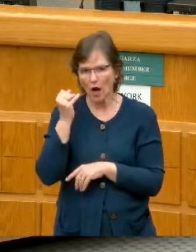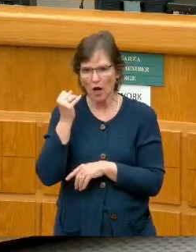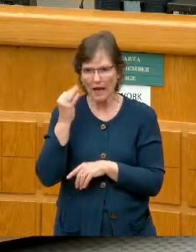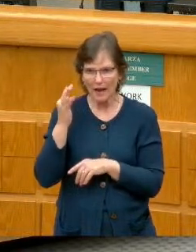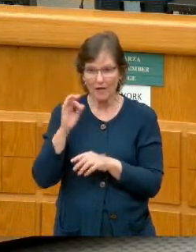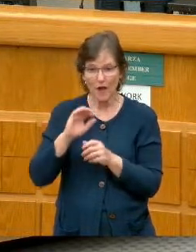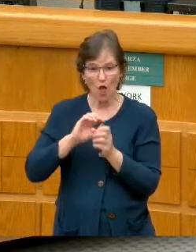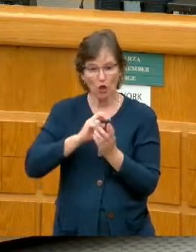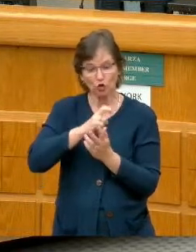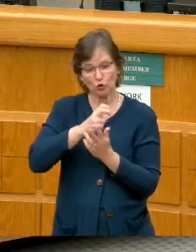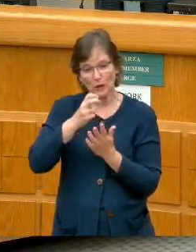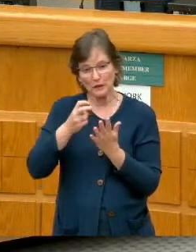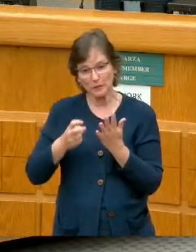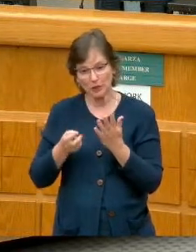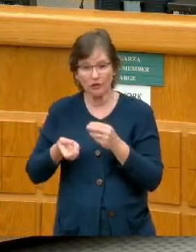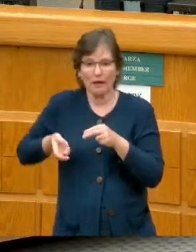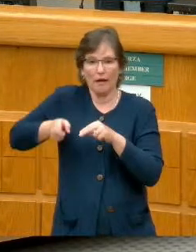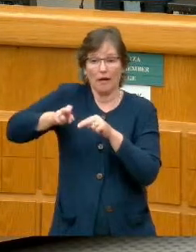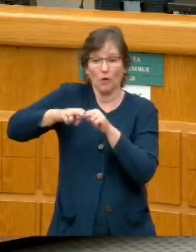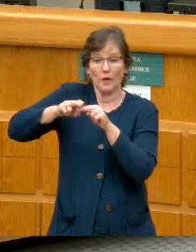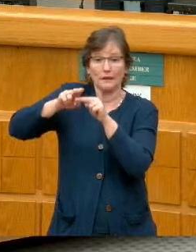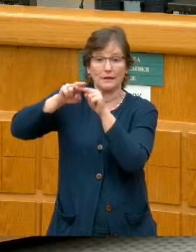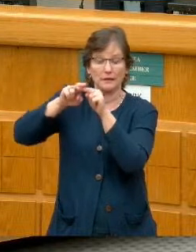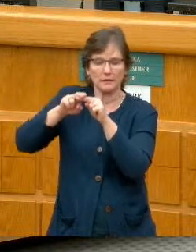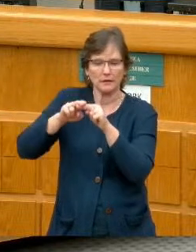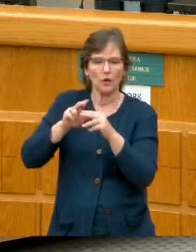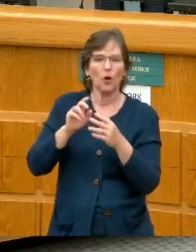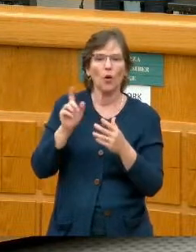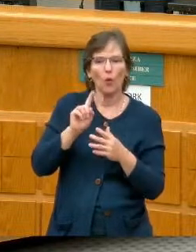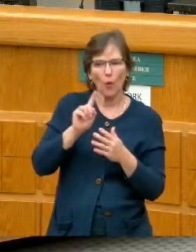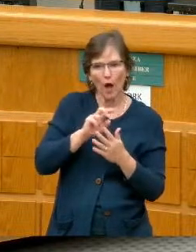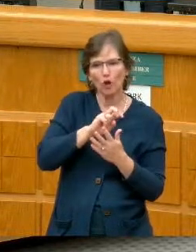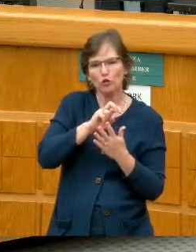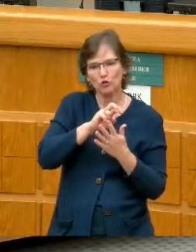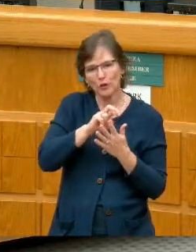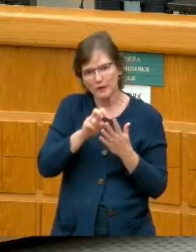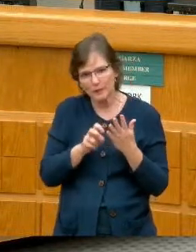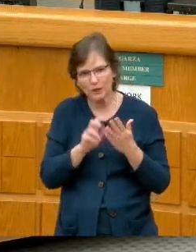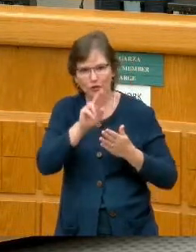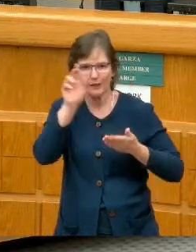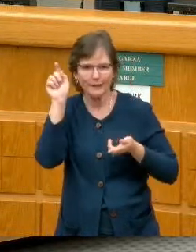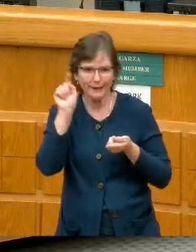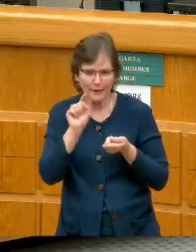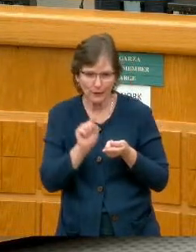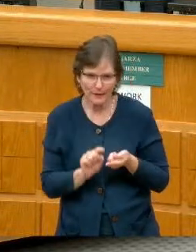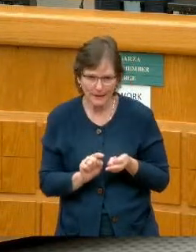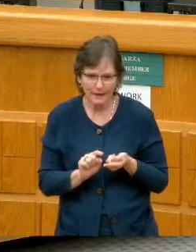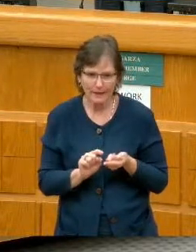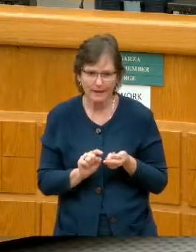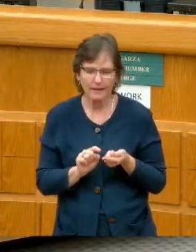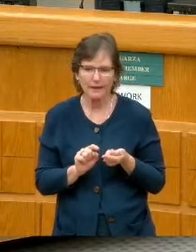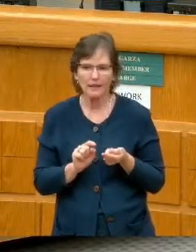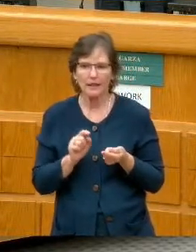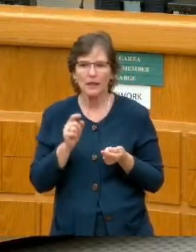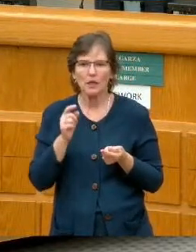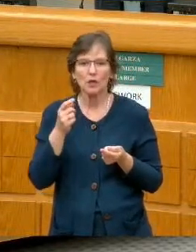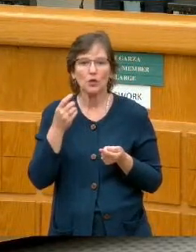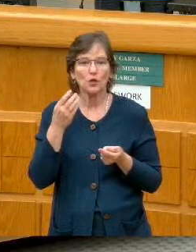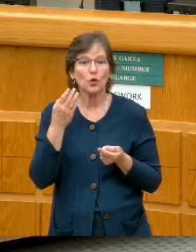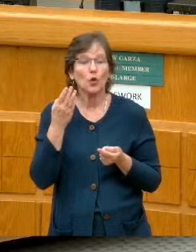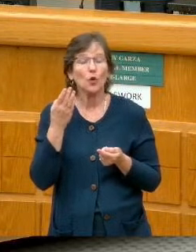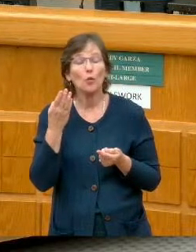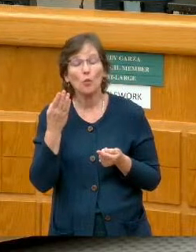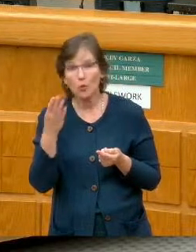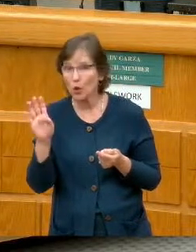or below 1, decreasing. And so if you see red, it means in those counties, COVID-19 is likely spreading. And if you see blue,